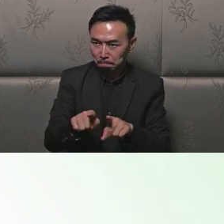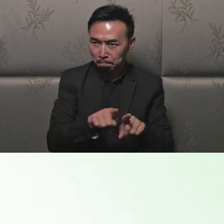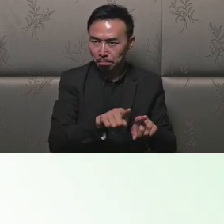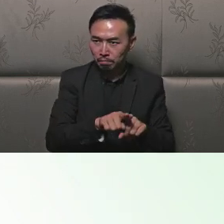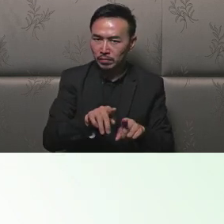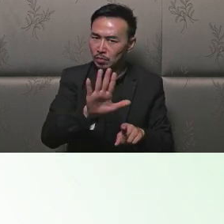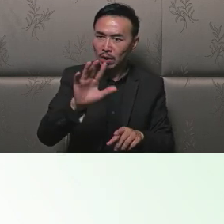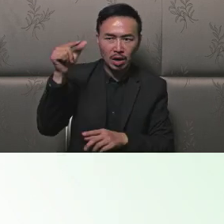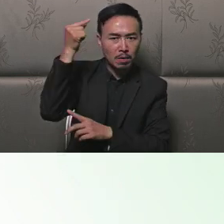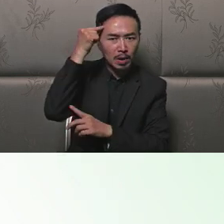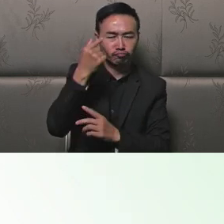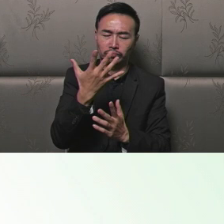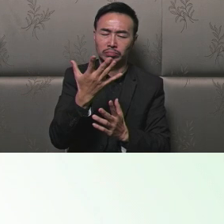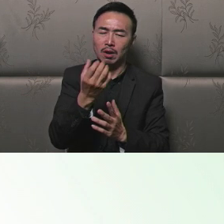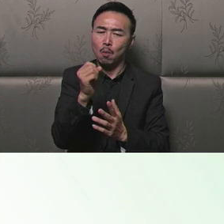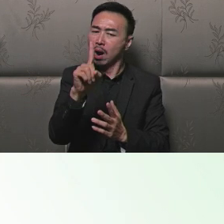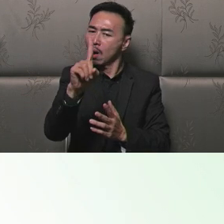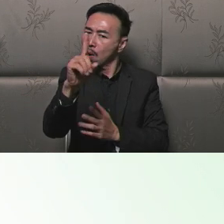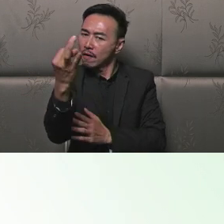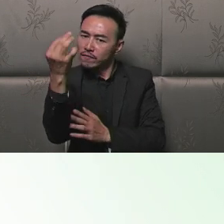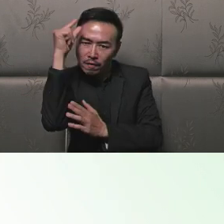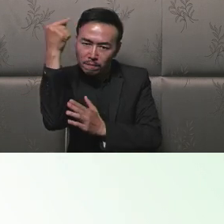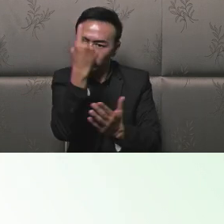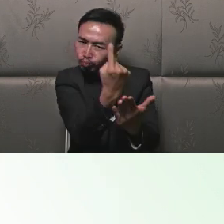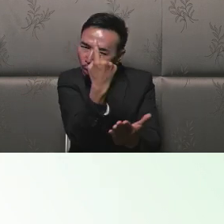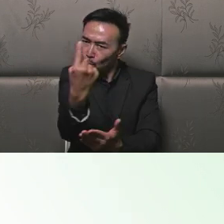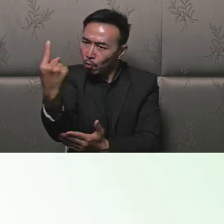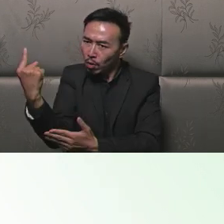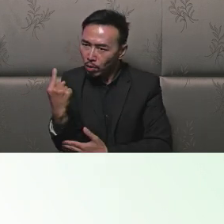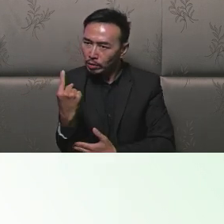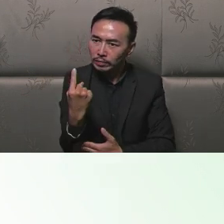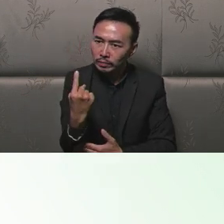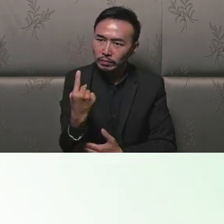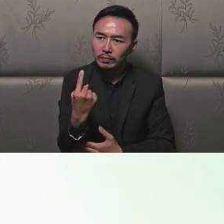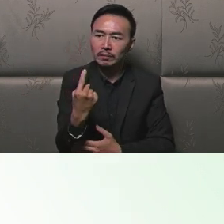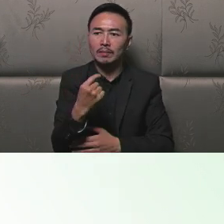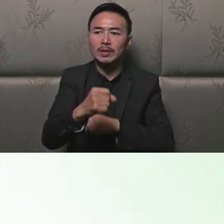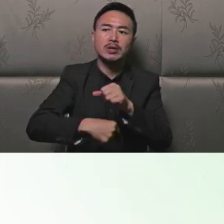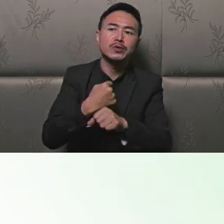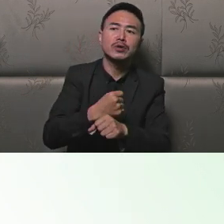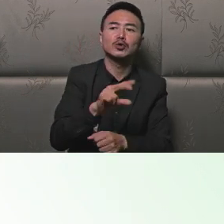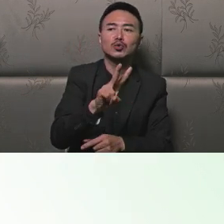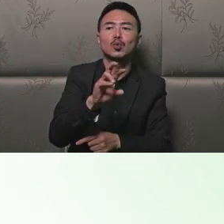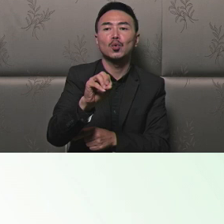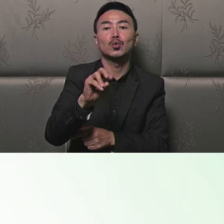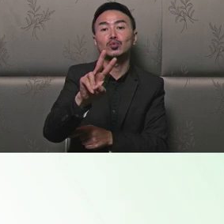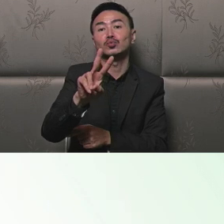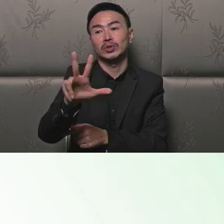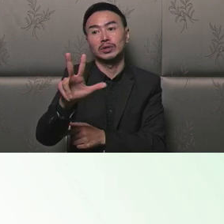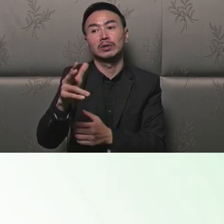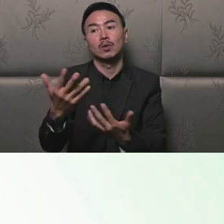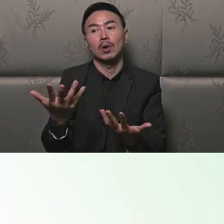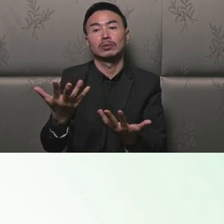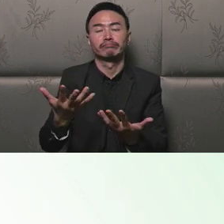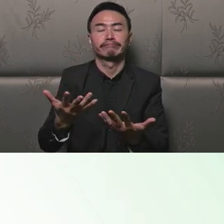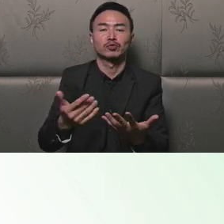society. And at this last, it was in 2023, we had the last Global Refugee Forum, and there we had